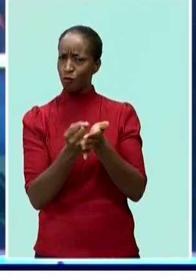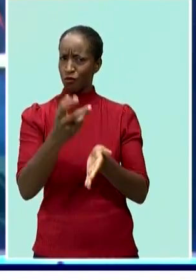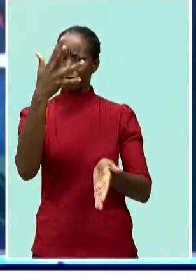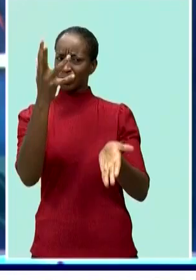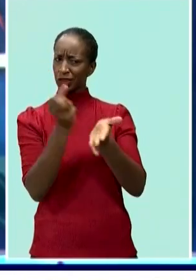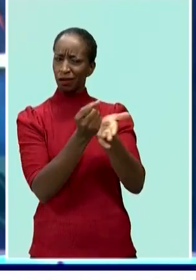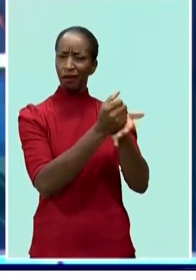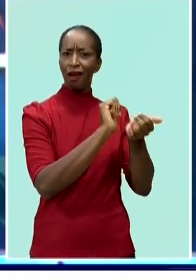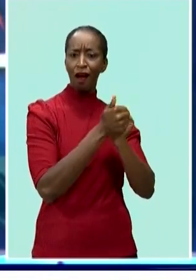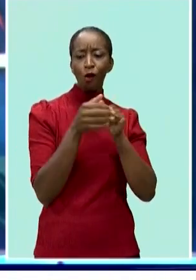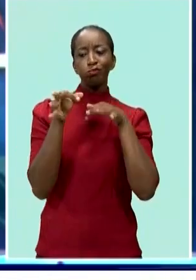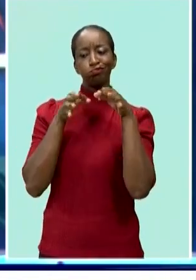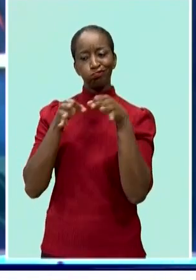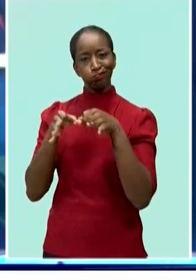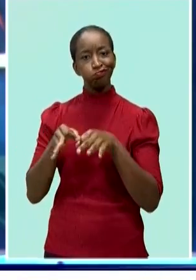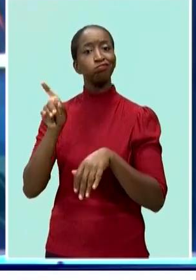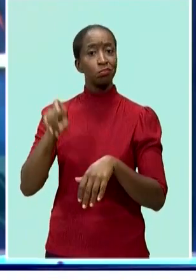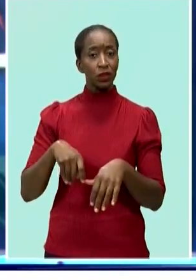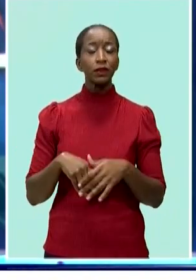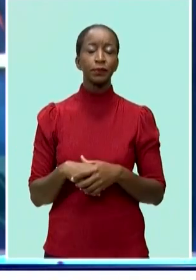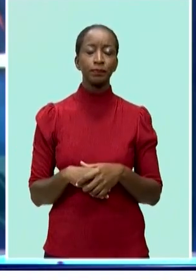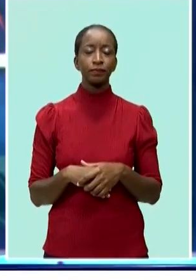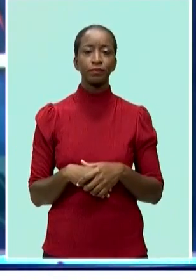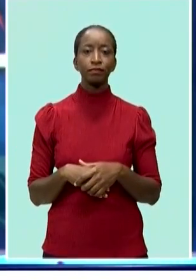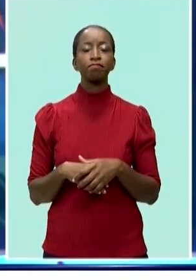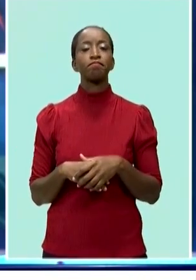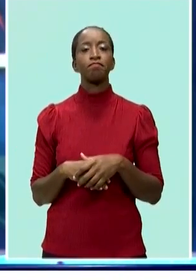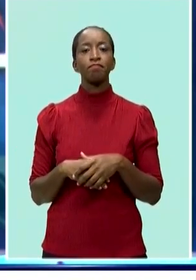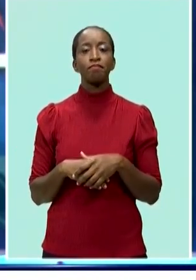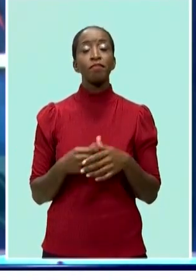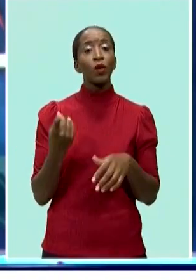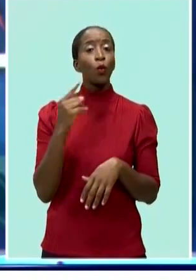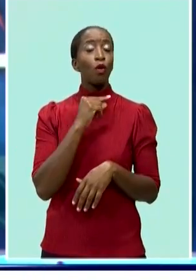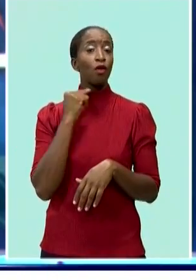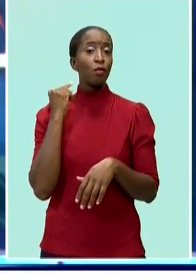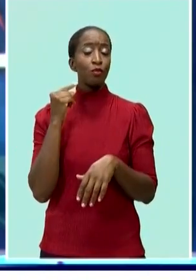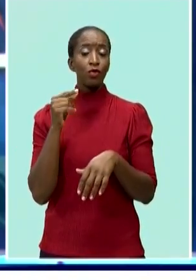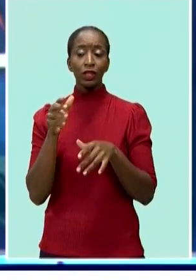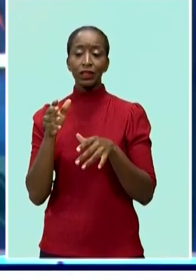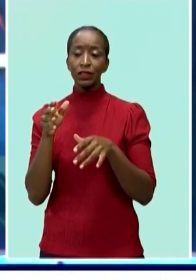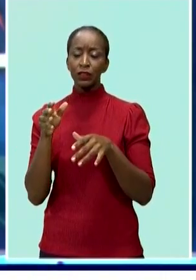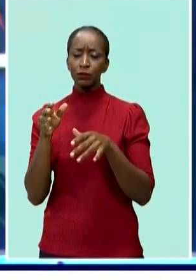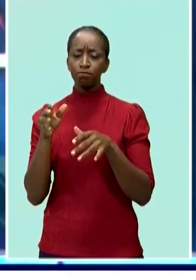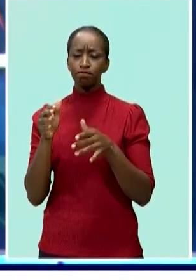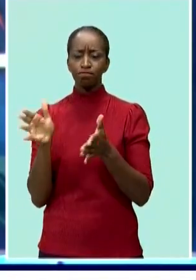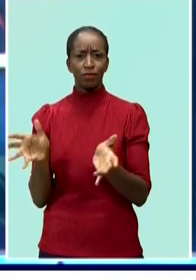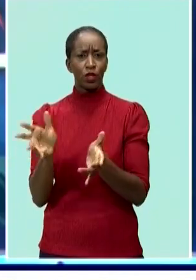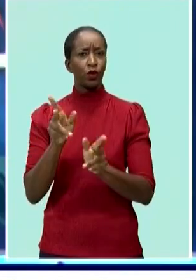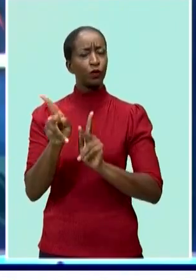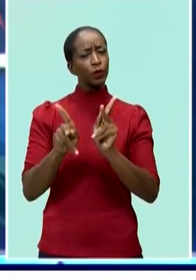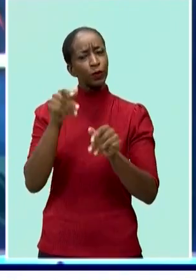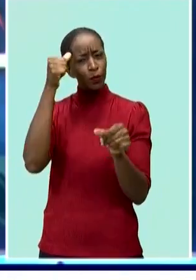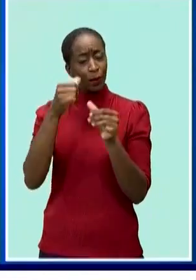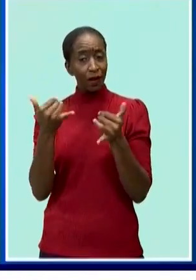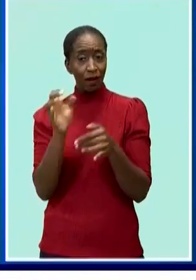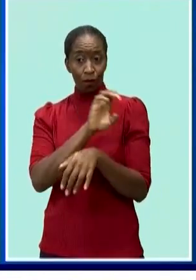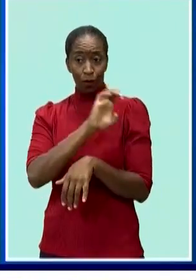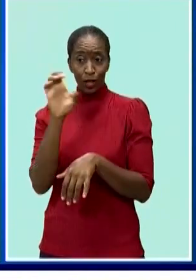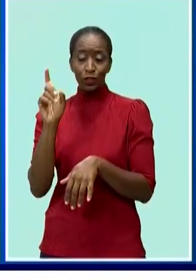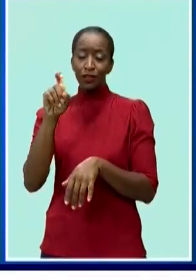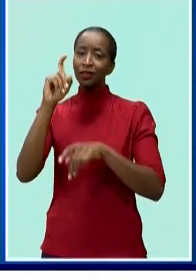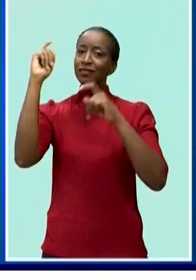on the significance of Easter, a local church leader has reminded them that it is a time of celebration. Canon Peter Haynes made